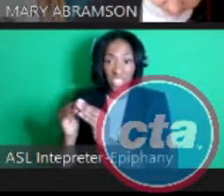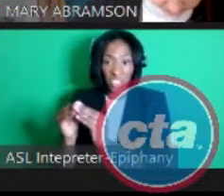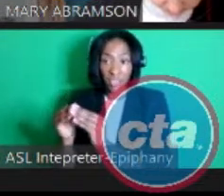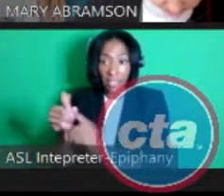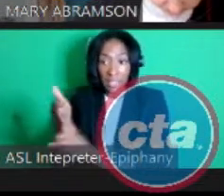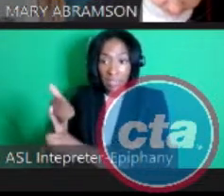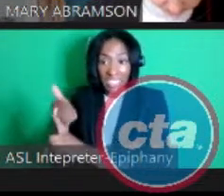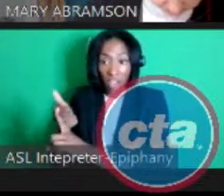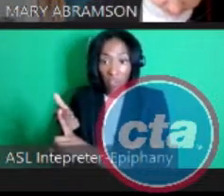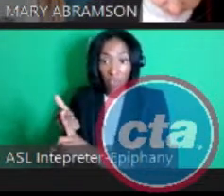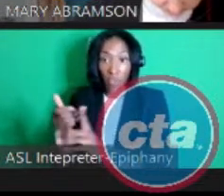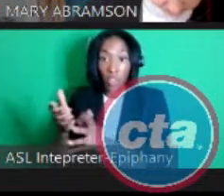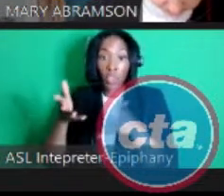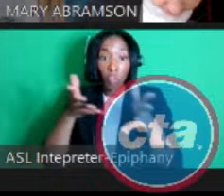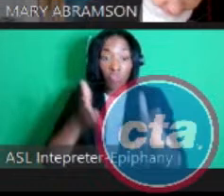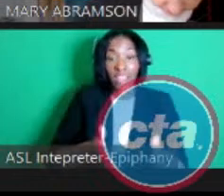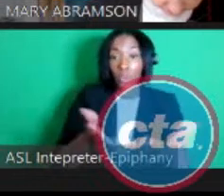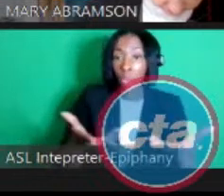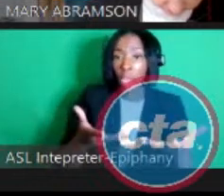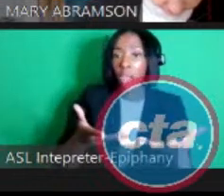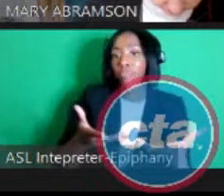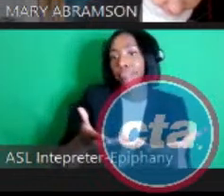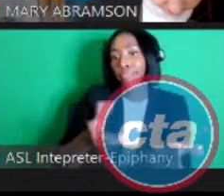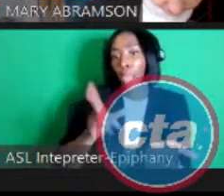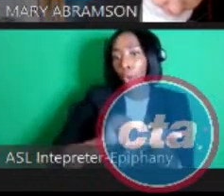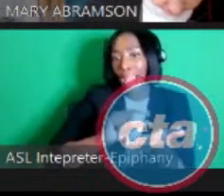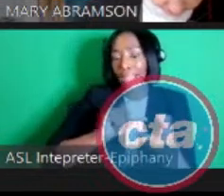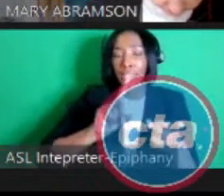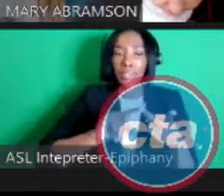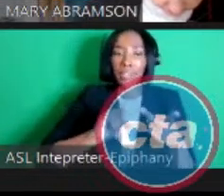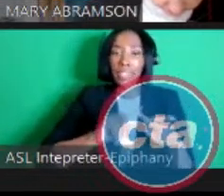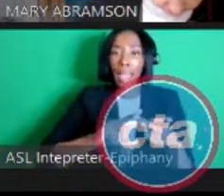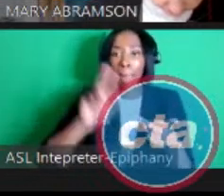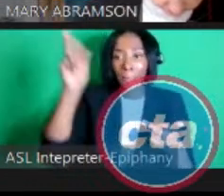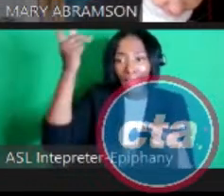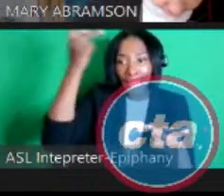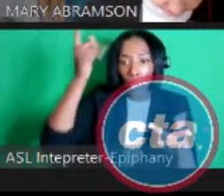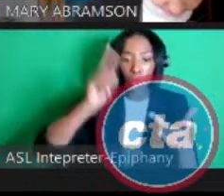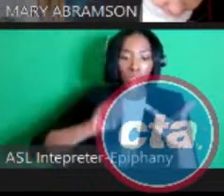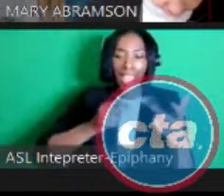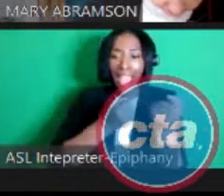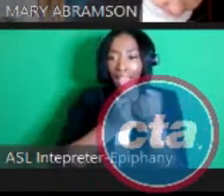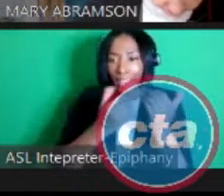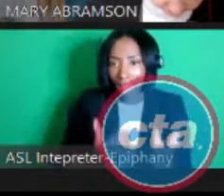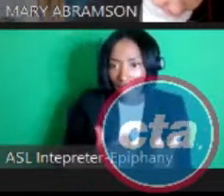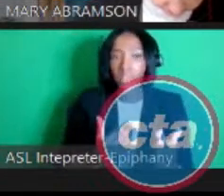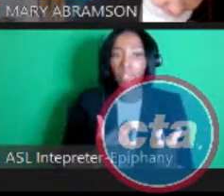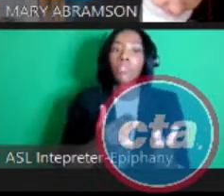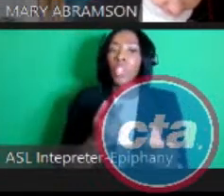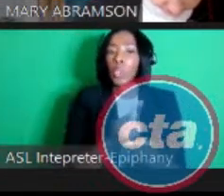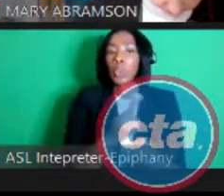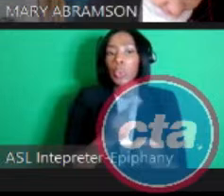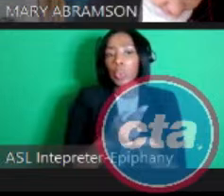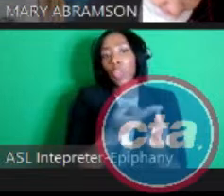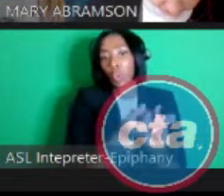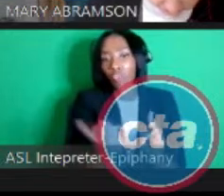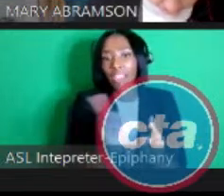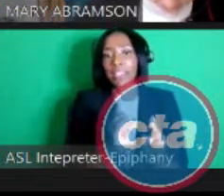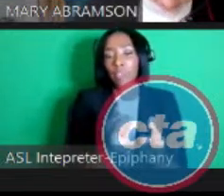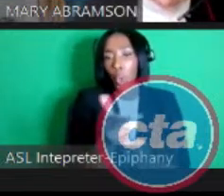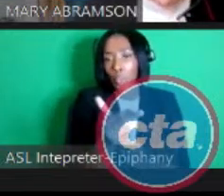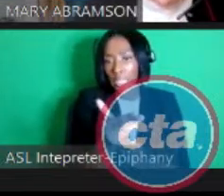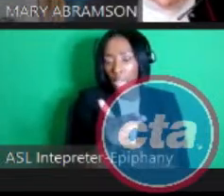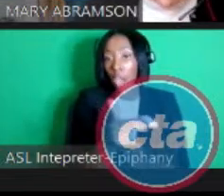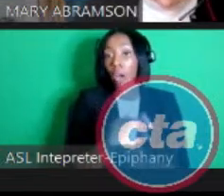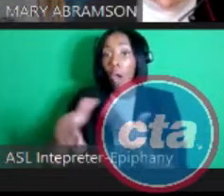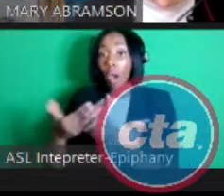between press, politicos, and allies. Okay, so they're using the rest of those hotel rooms. All of the delegate